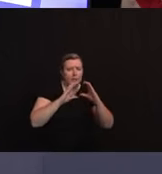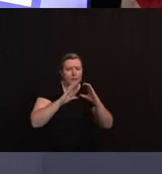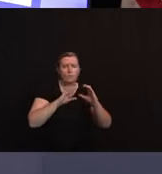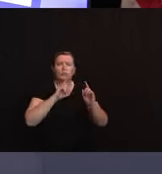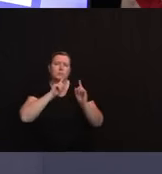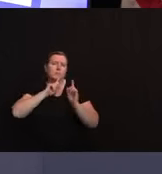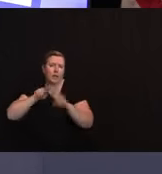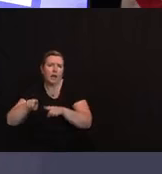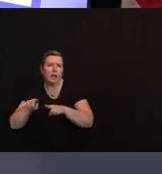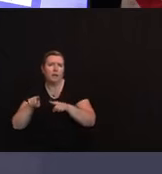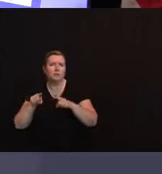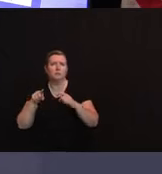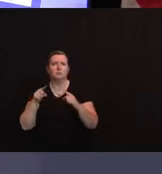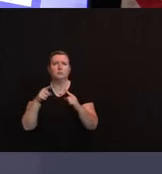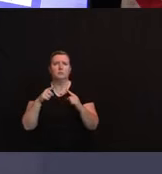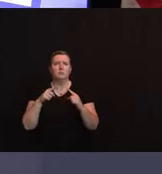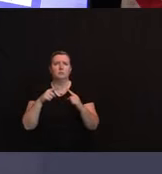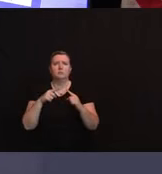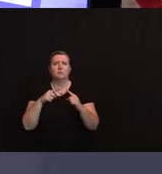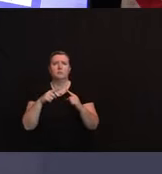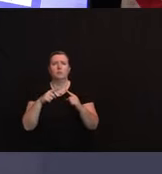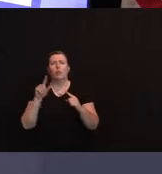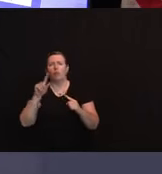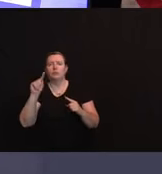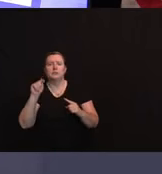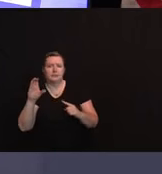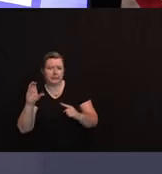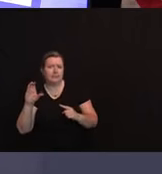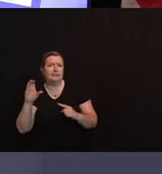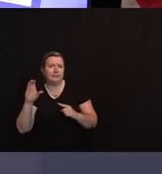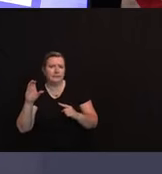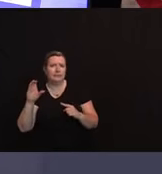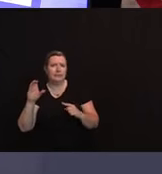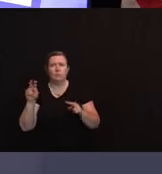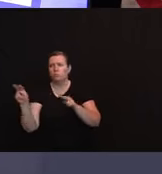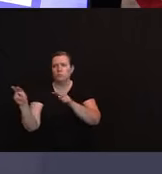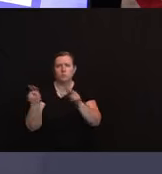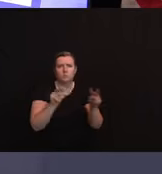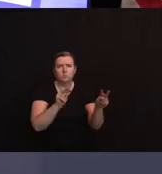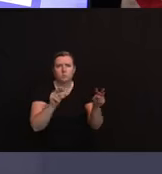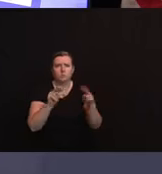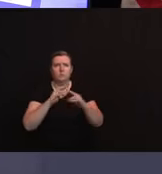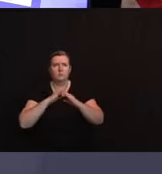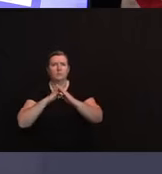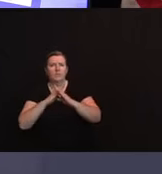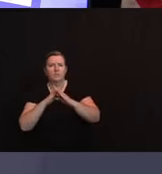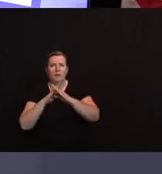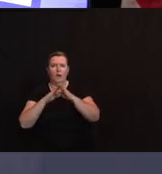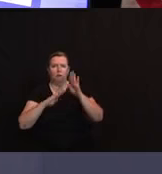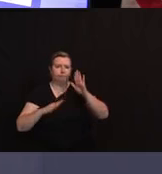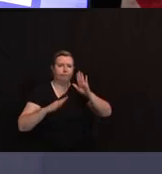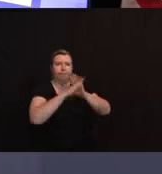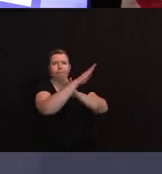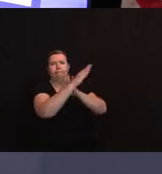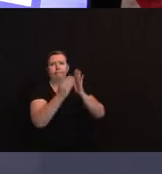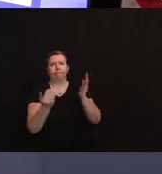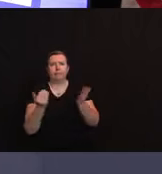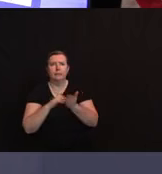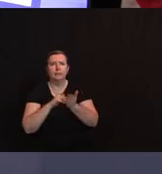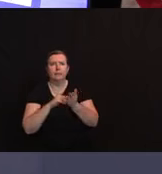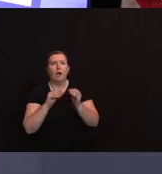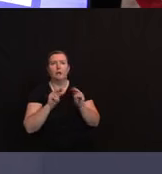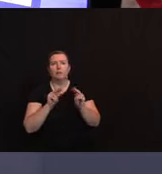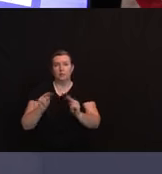care settings that present risk of the resurgence of COVID and monitor the impact of the upcoming flu